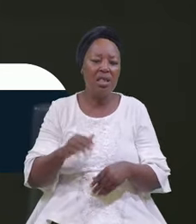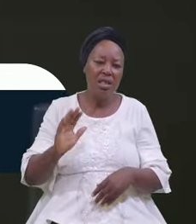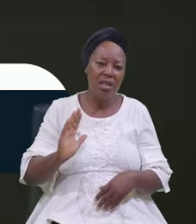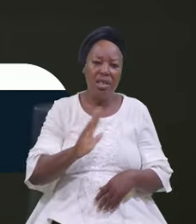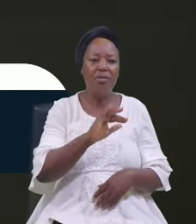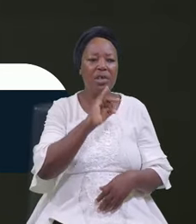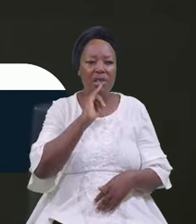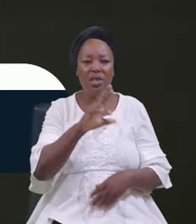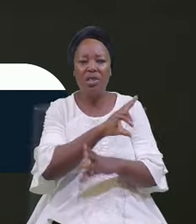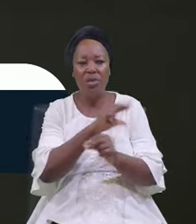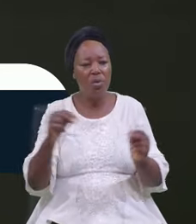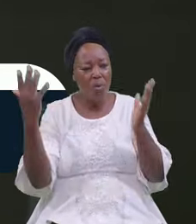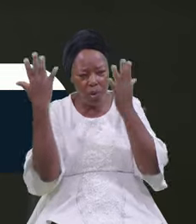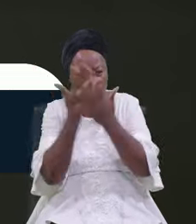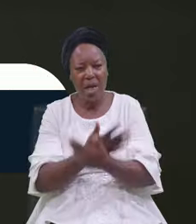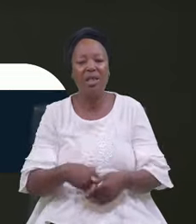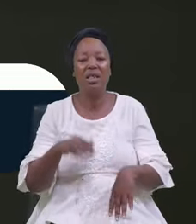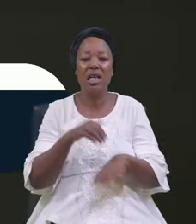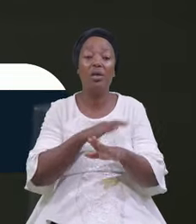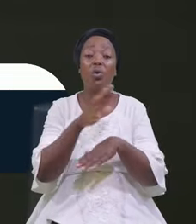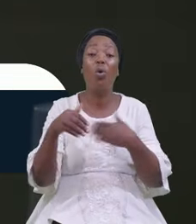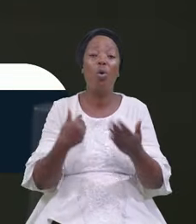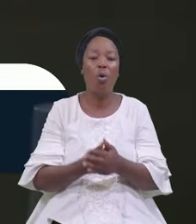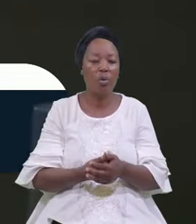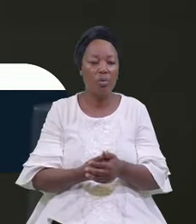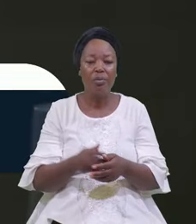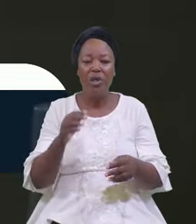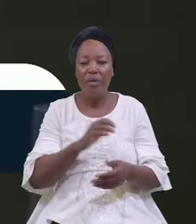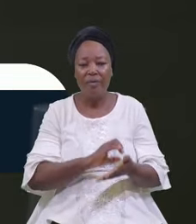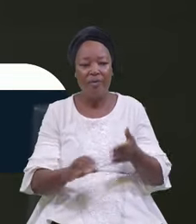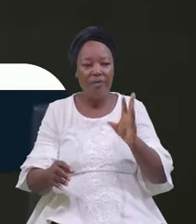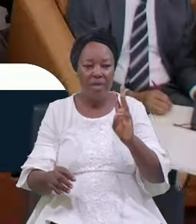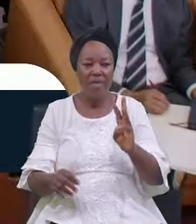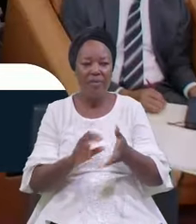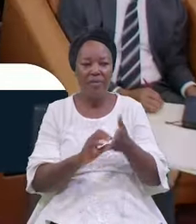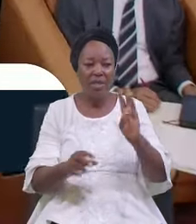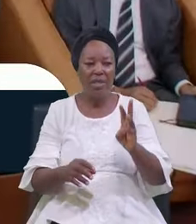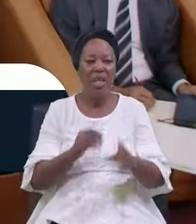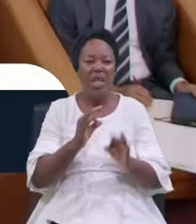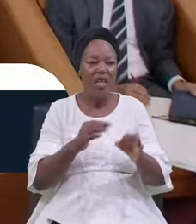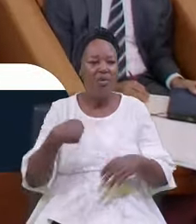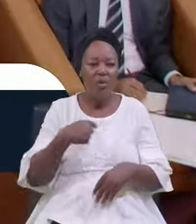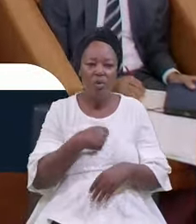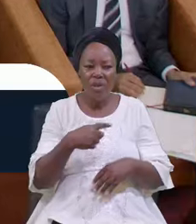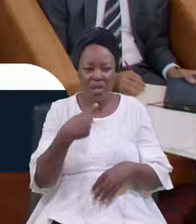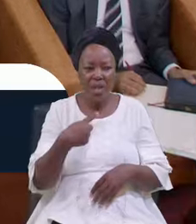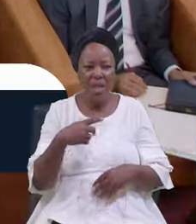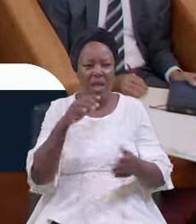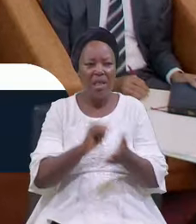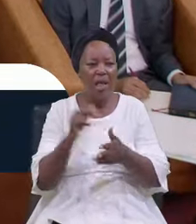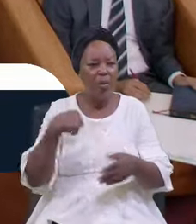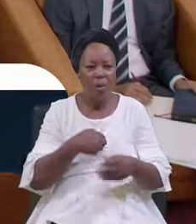no darkness at all. Verse 6, in verse 6 it says, if we say that we